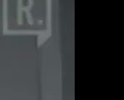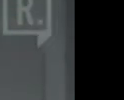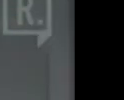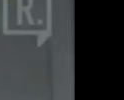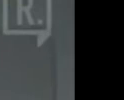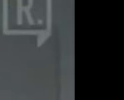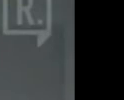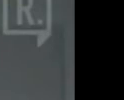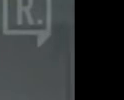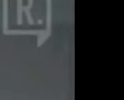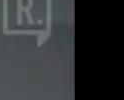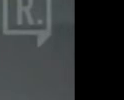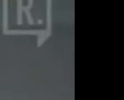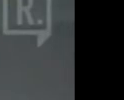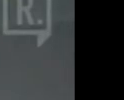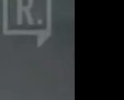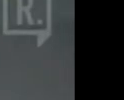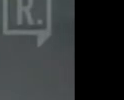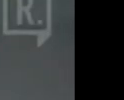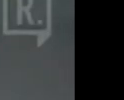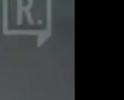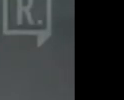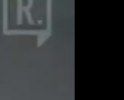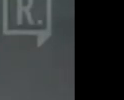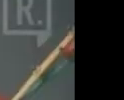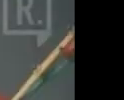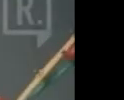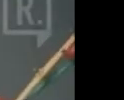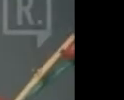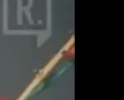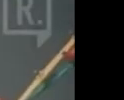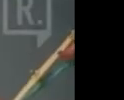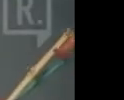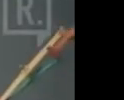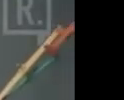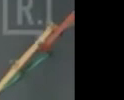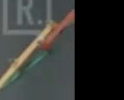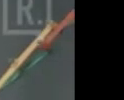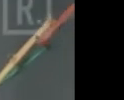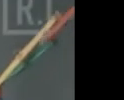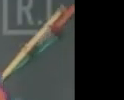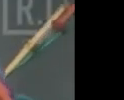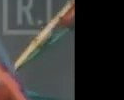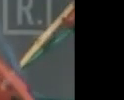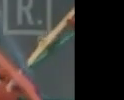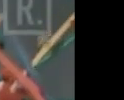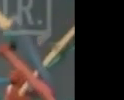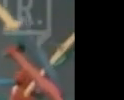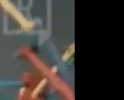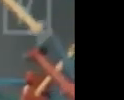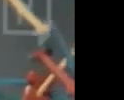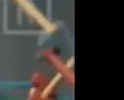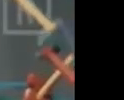what kind of regulation, industry and government support is needed to make that happen. Because the designers can already do it, but finance